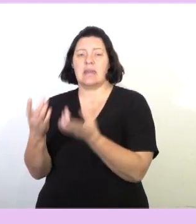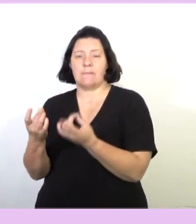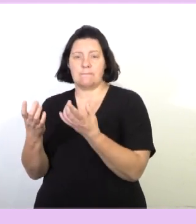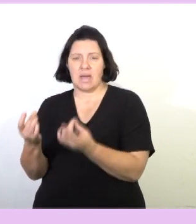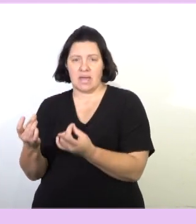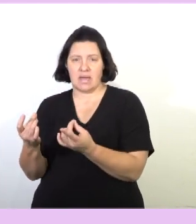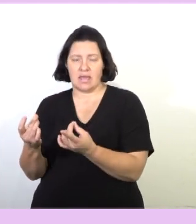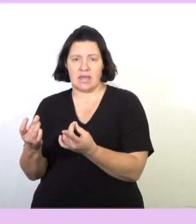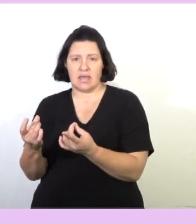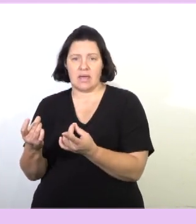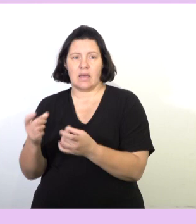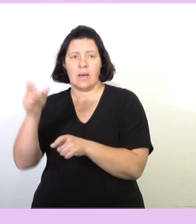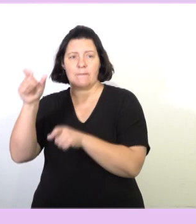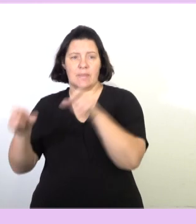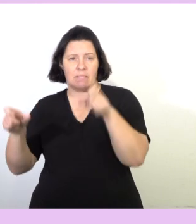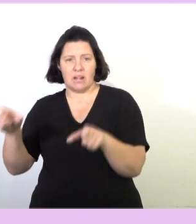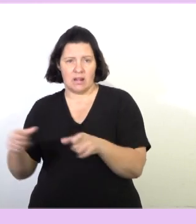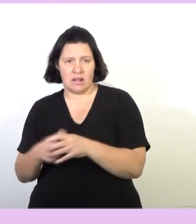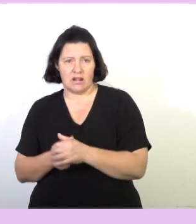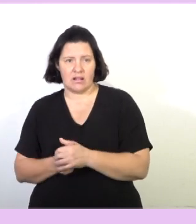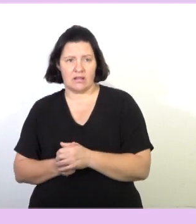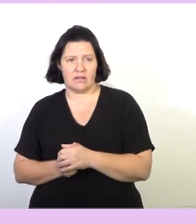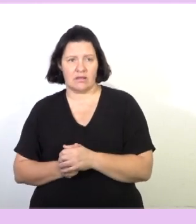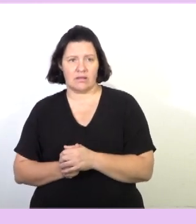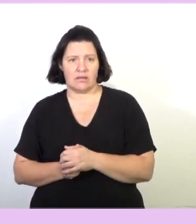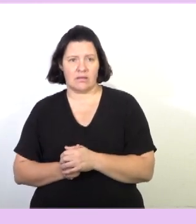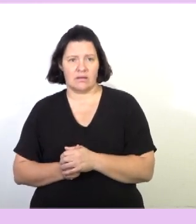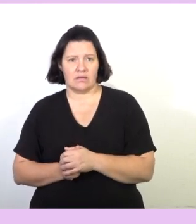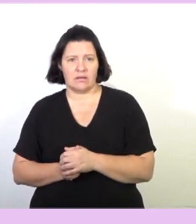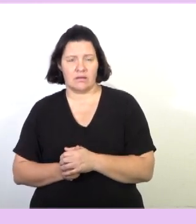number of guests